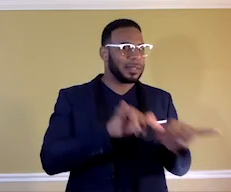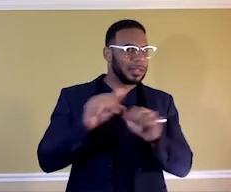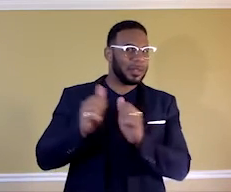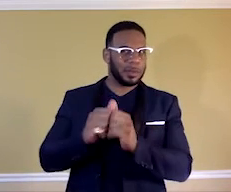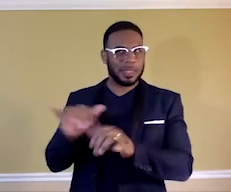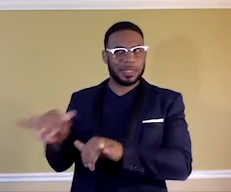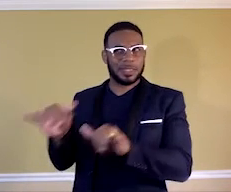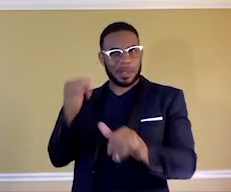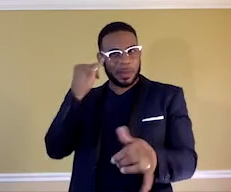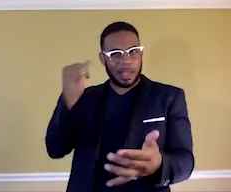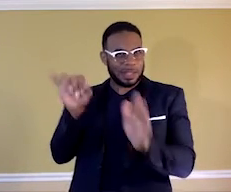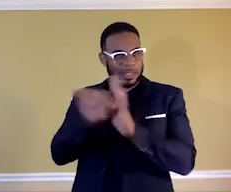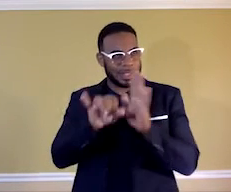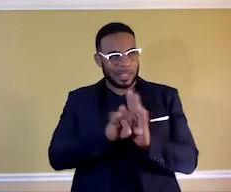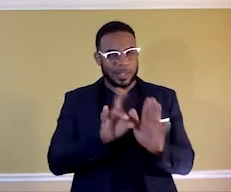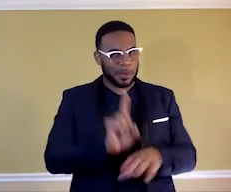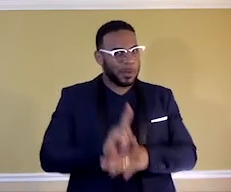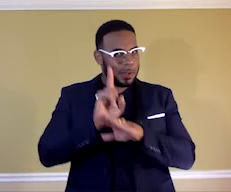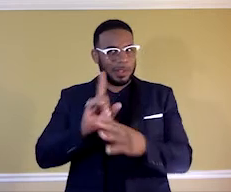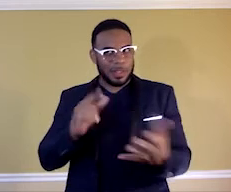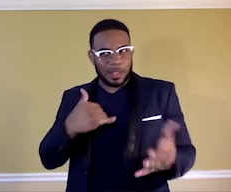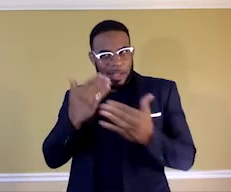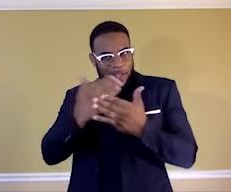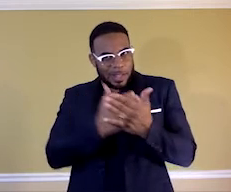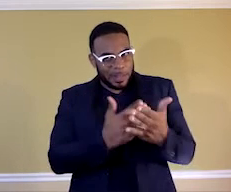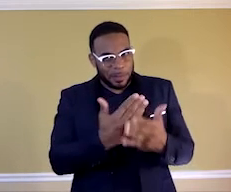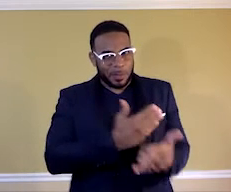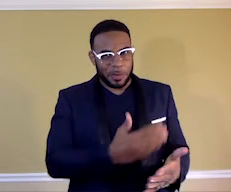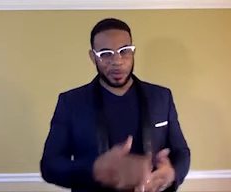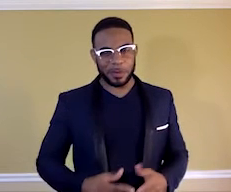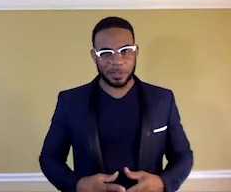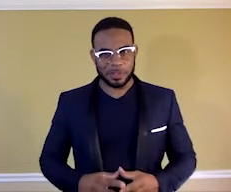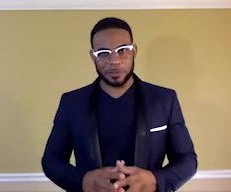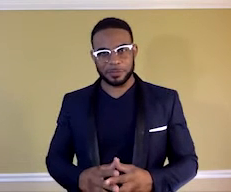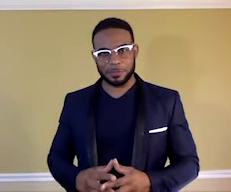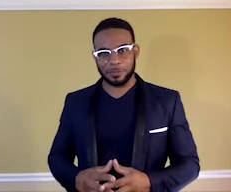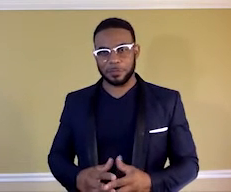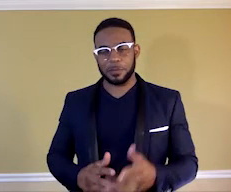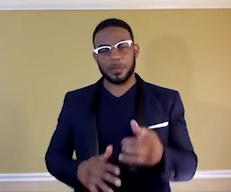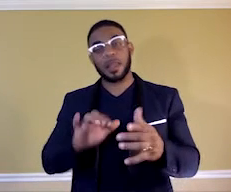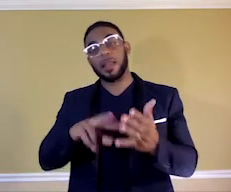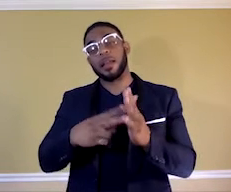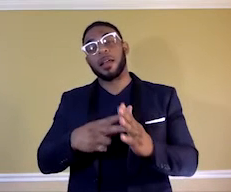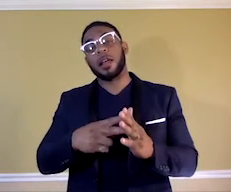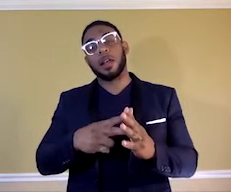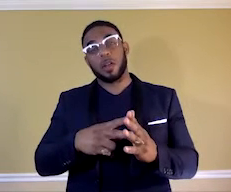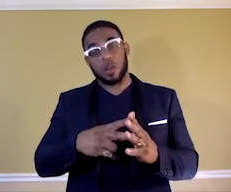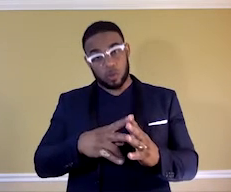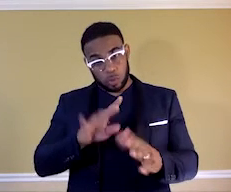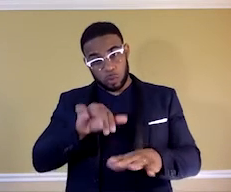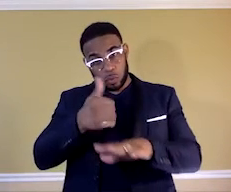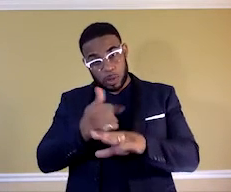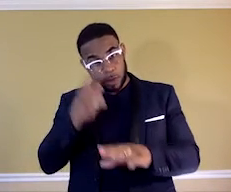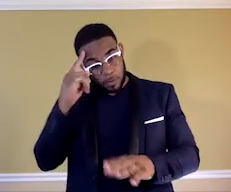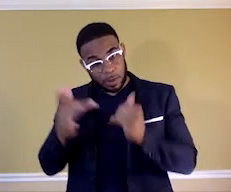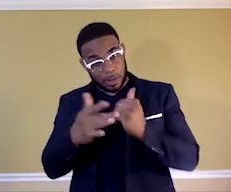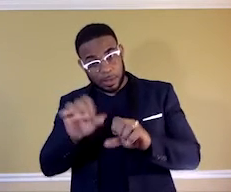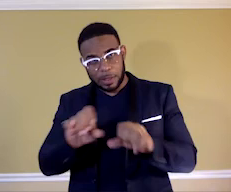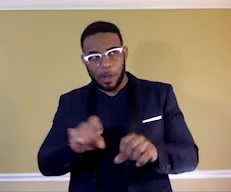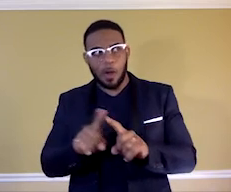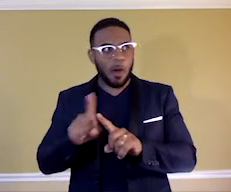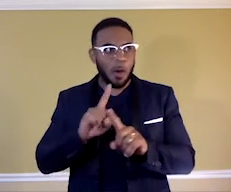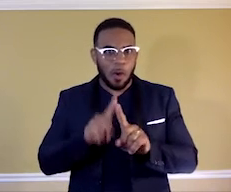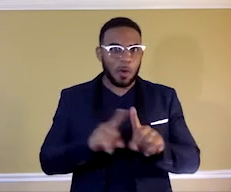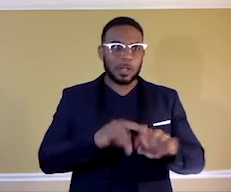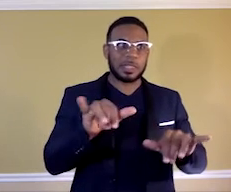with these same identities of privilege that I listed before. This means that the creators of technical systems are also the